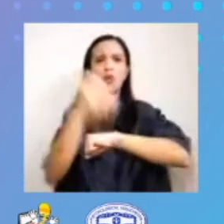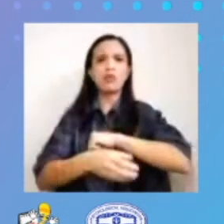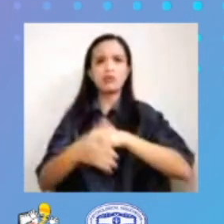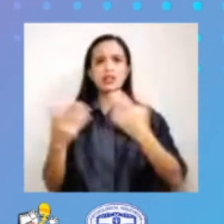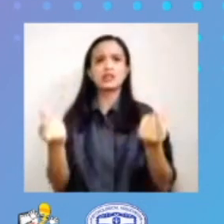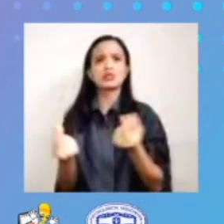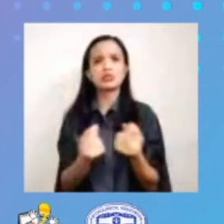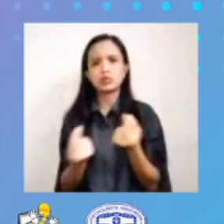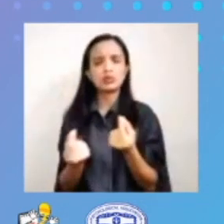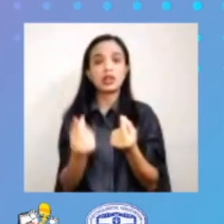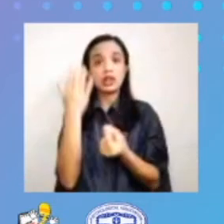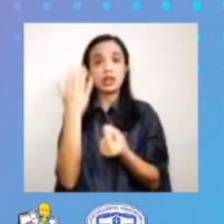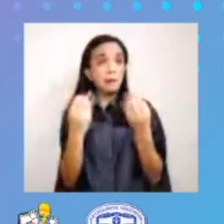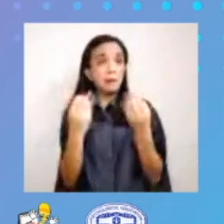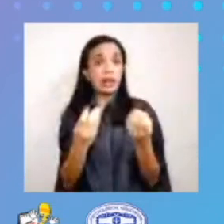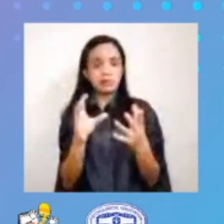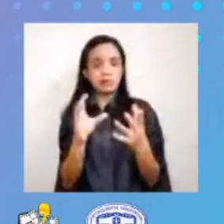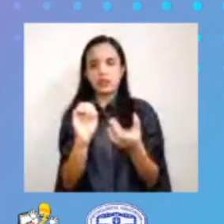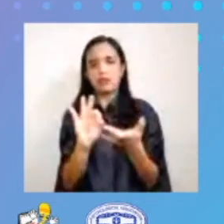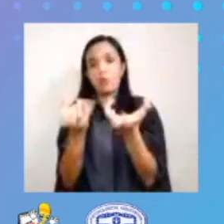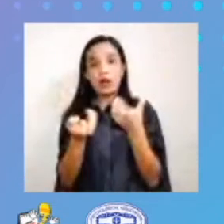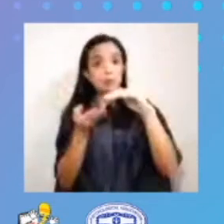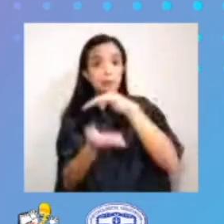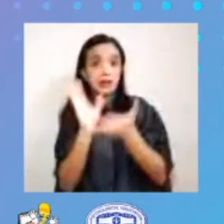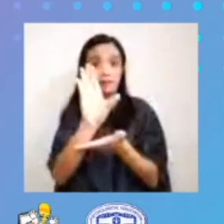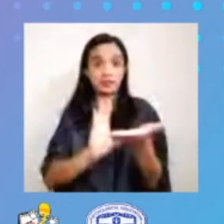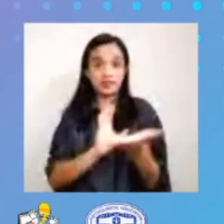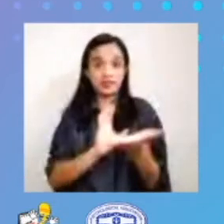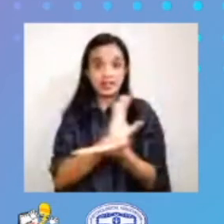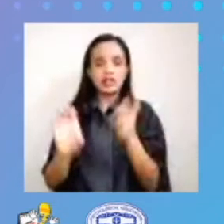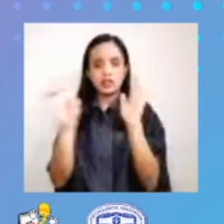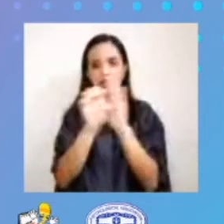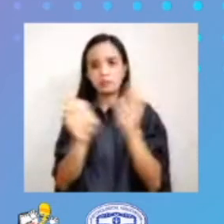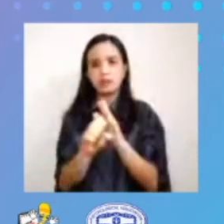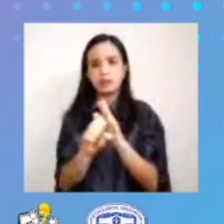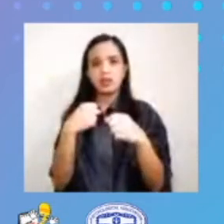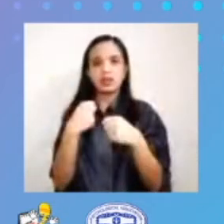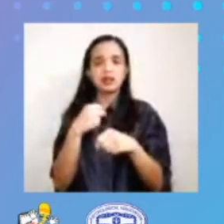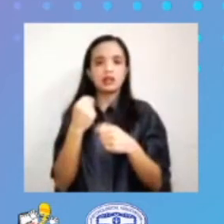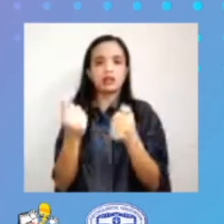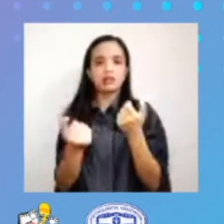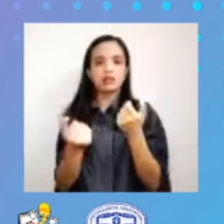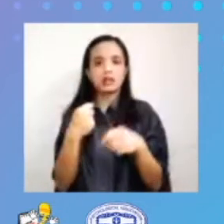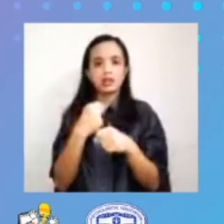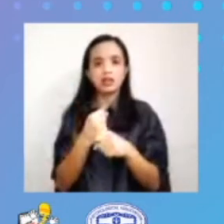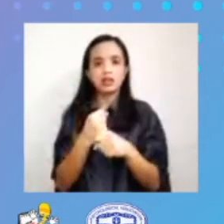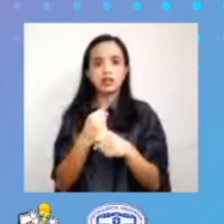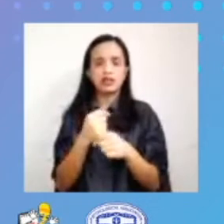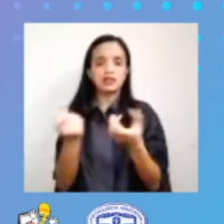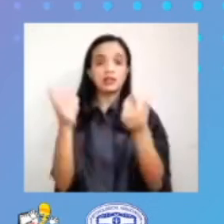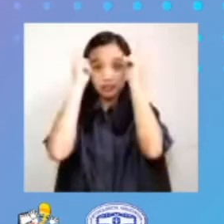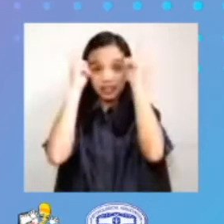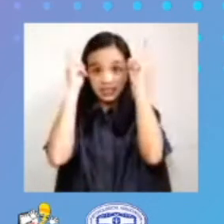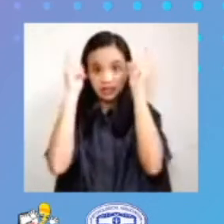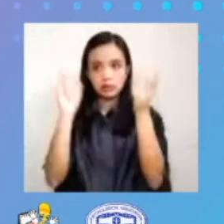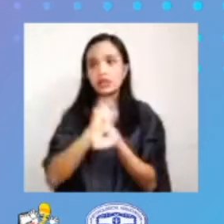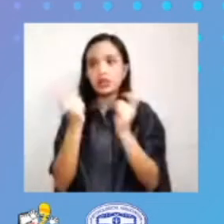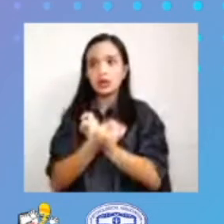So, it's 80-20, 80% nutrition, 20% exercise. So you have to also pair it up